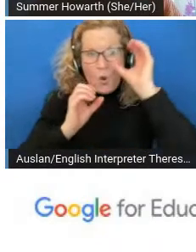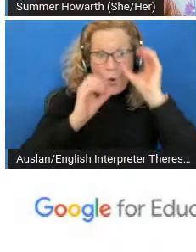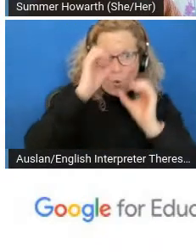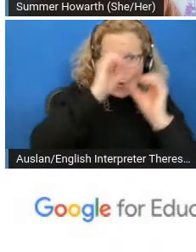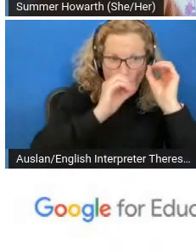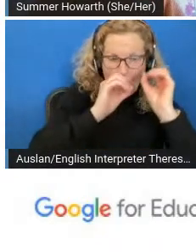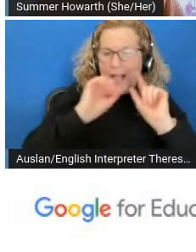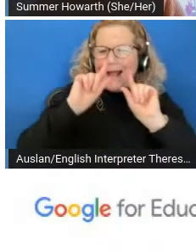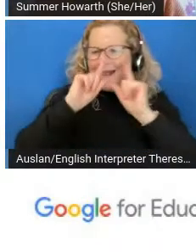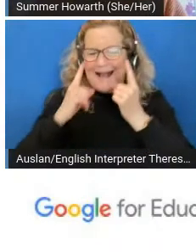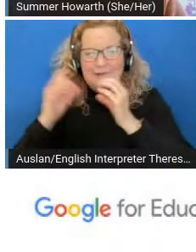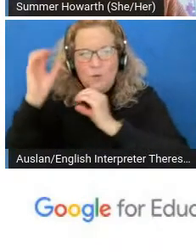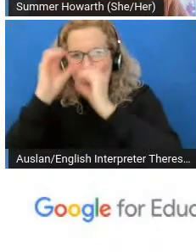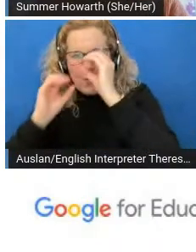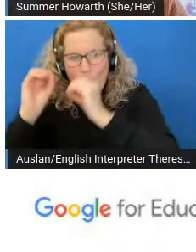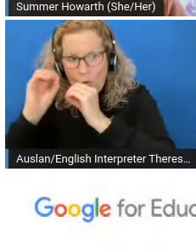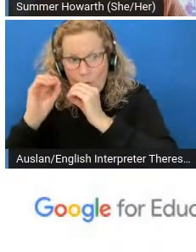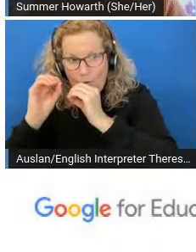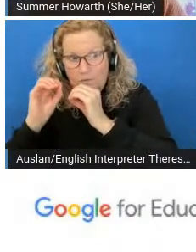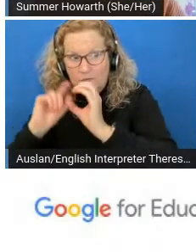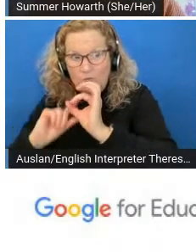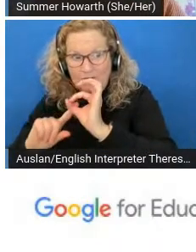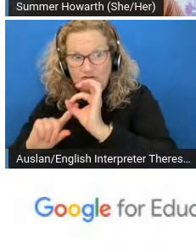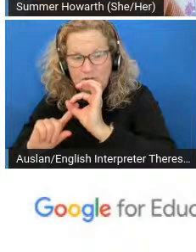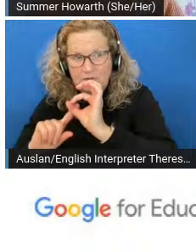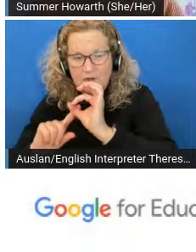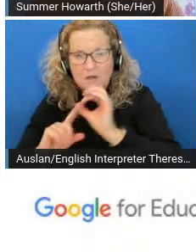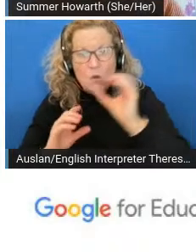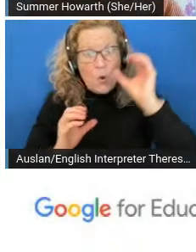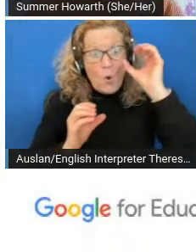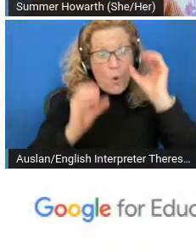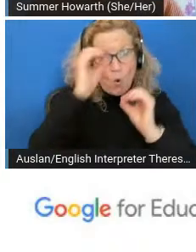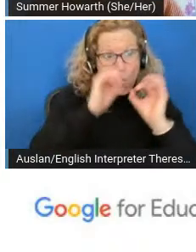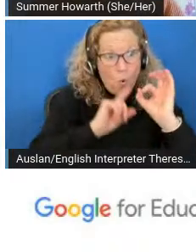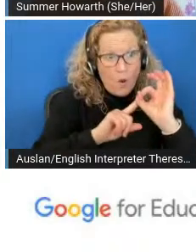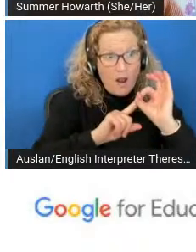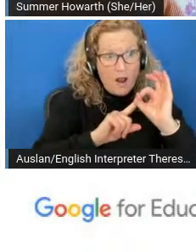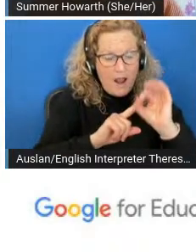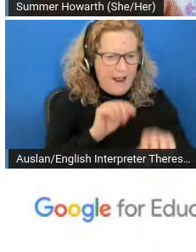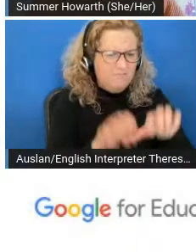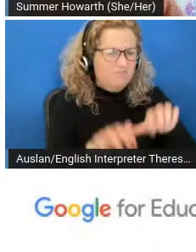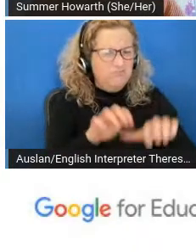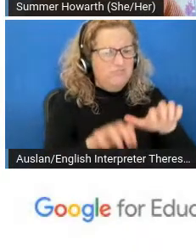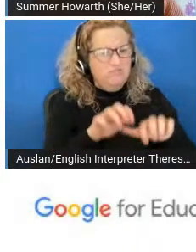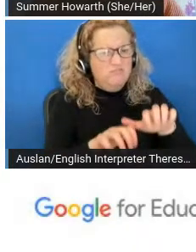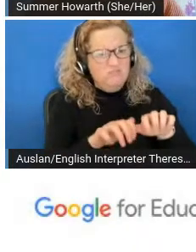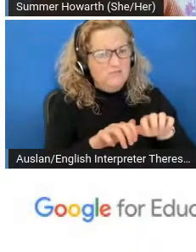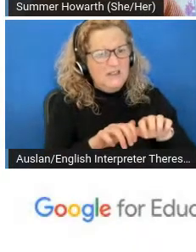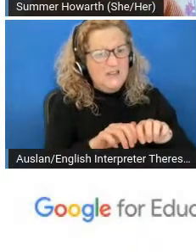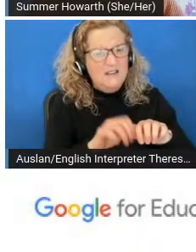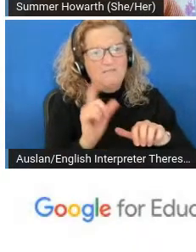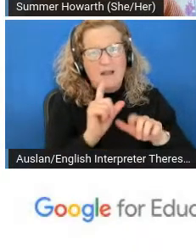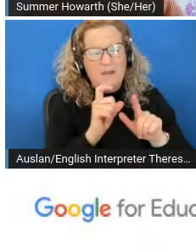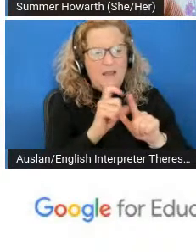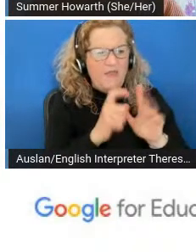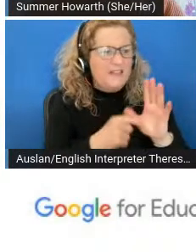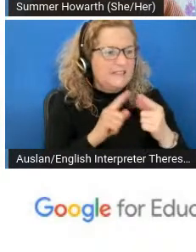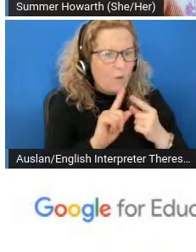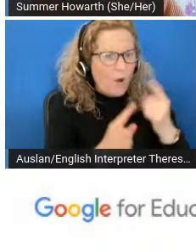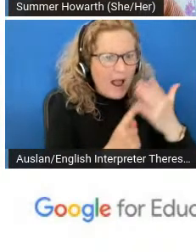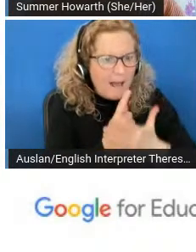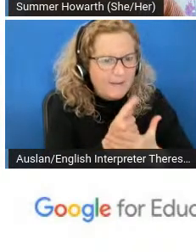question. So a Googleable question is something that I could go and look up. So it might be the date that something